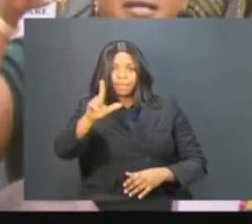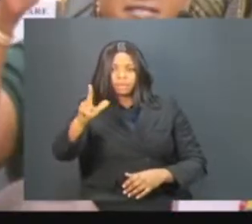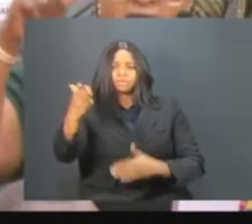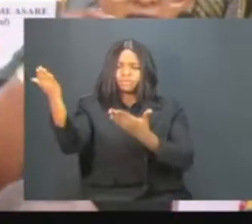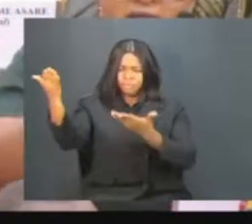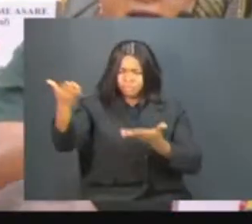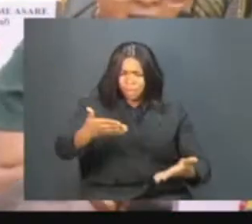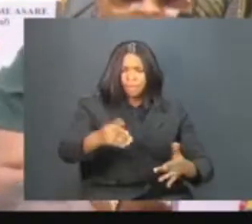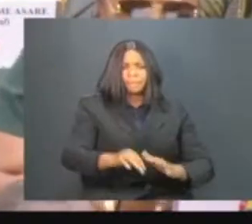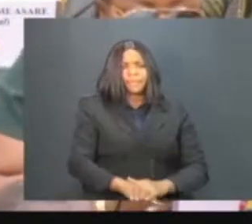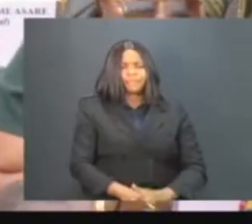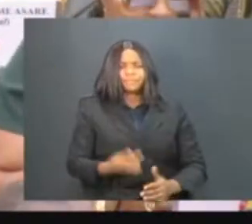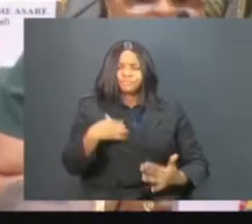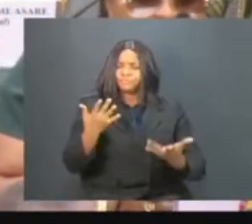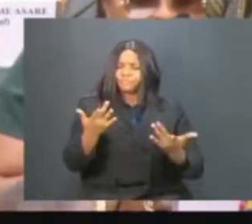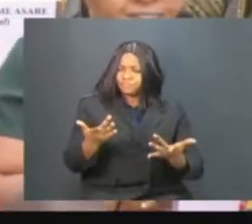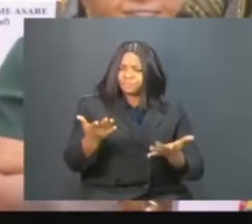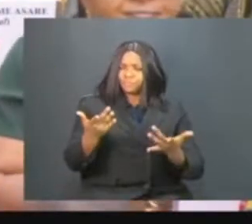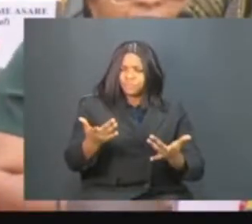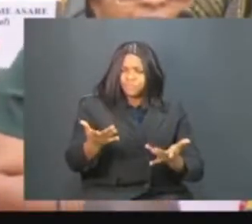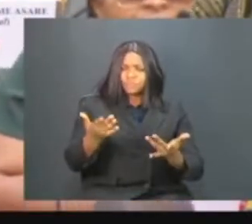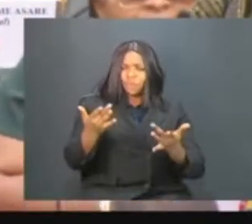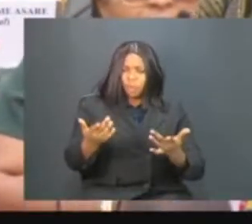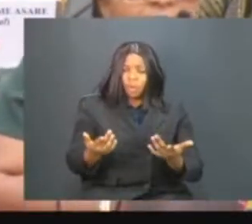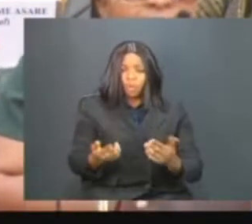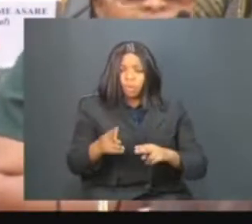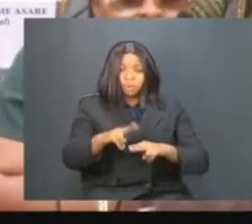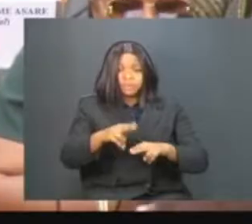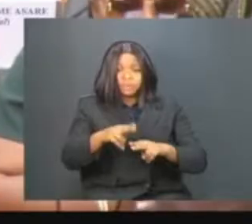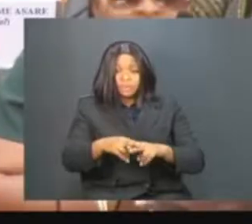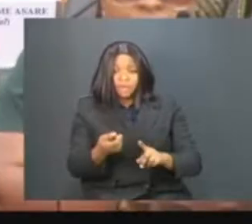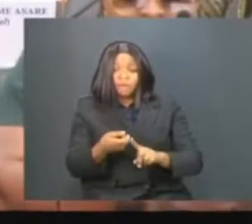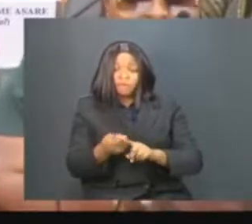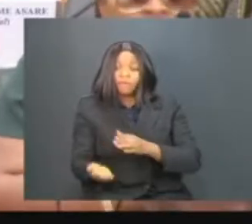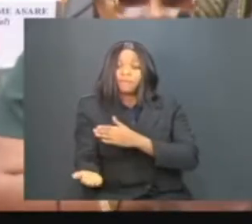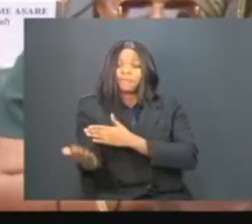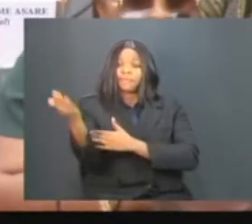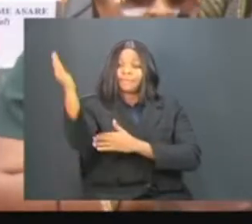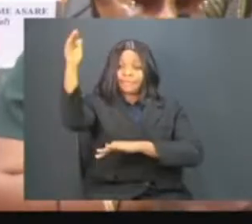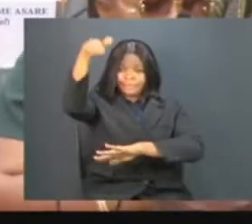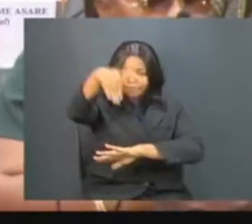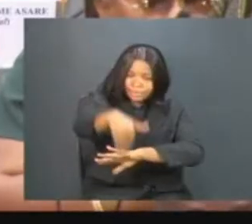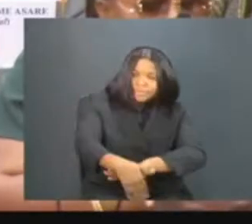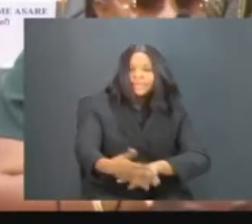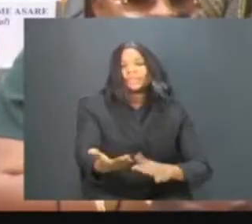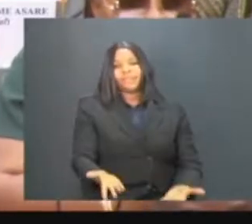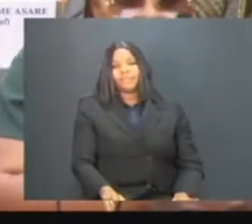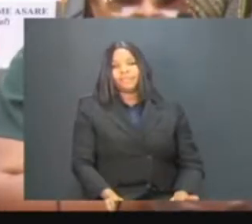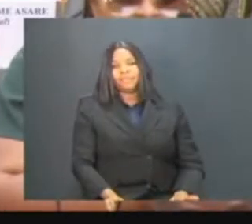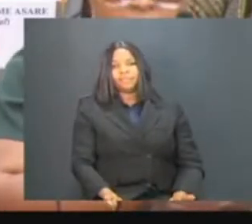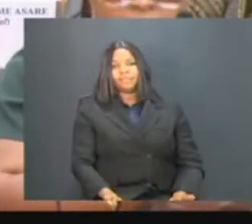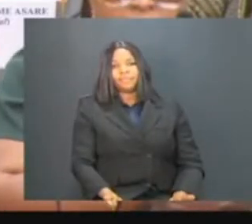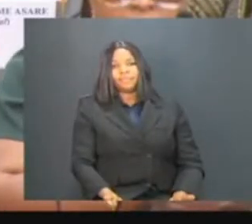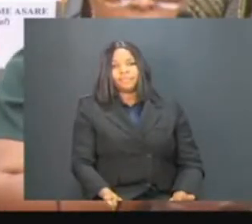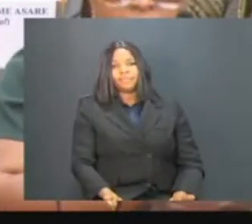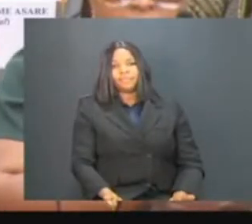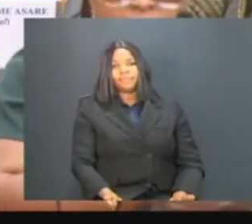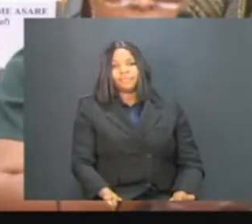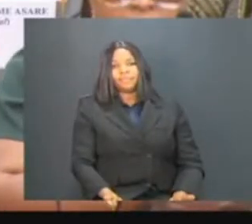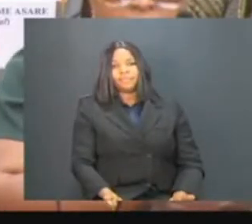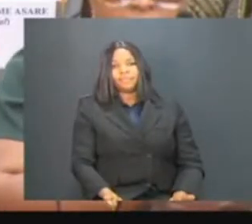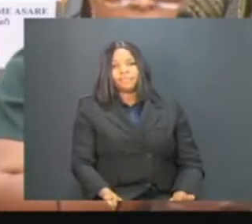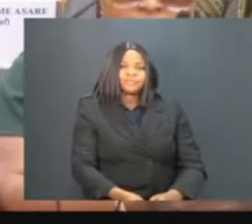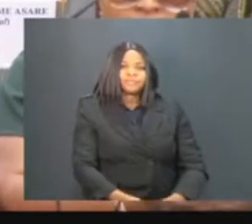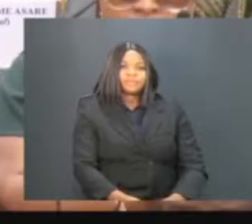It was coming. Mr. Speaker, we sat here from Anopa to Anajo. From the Safe to the